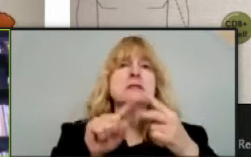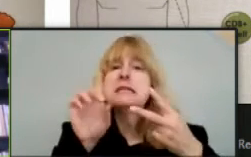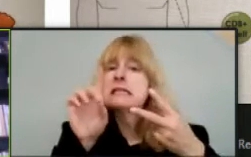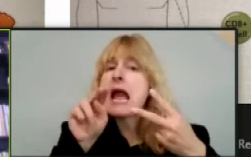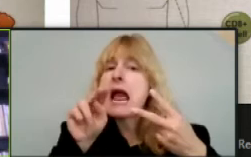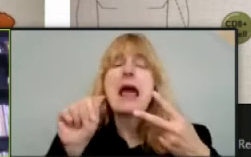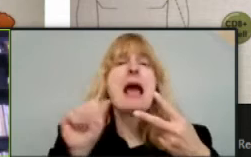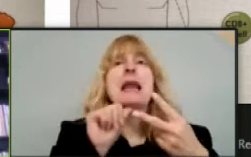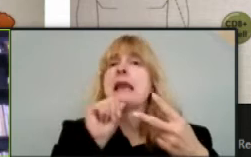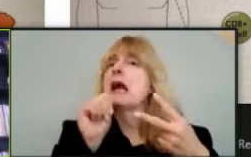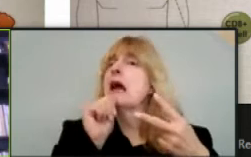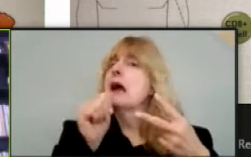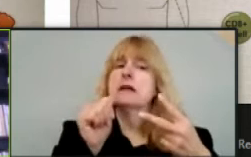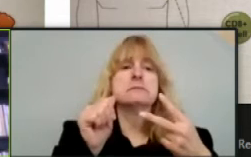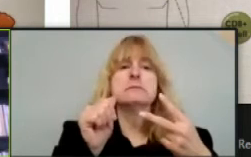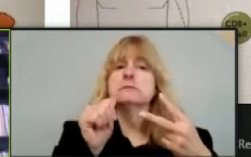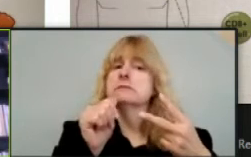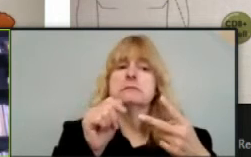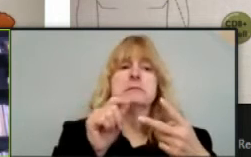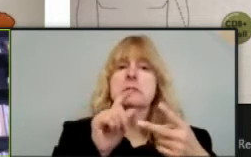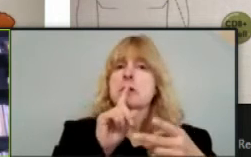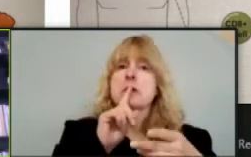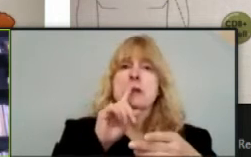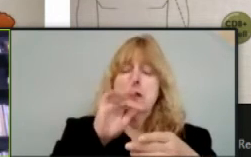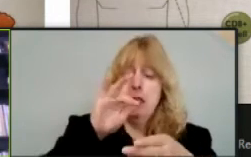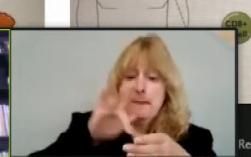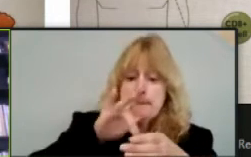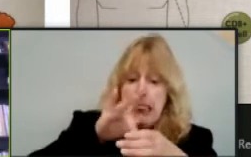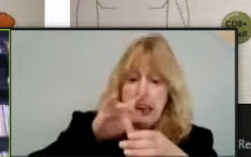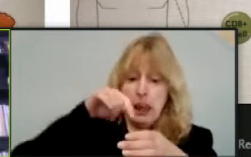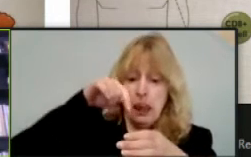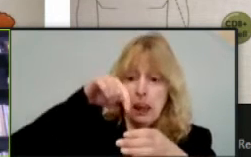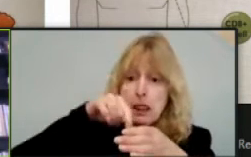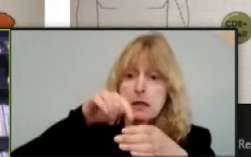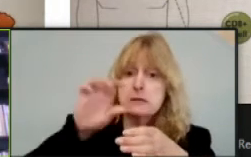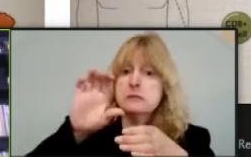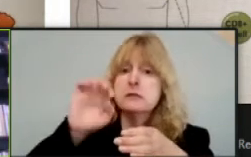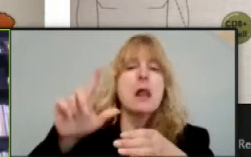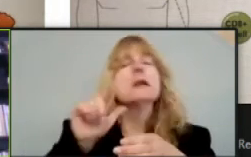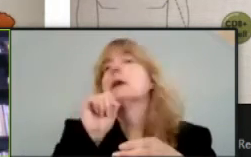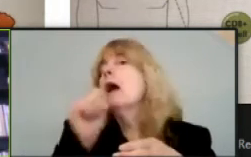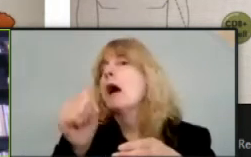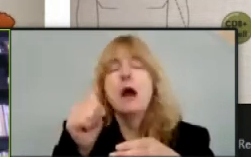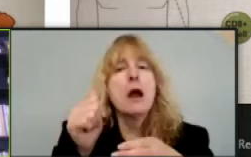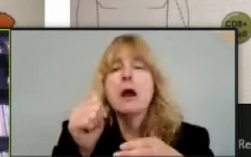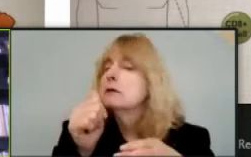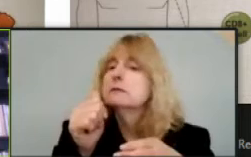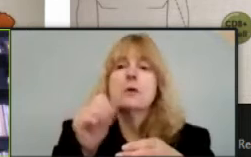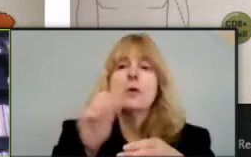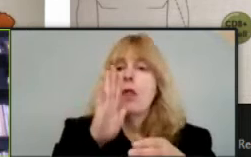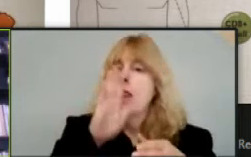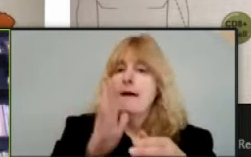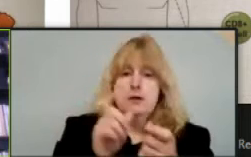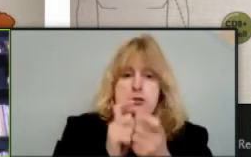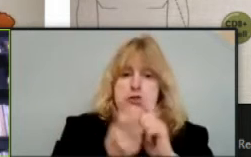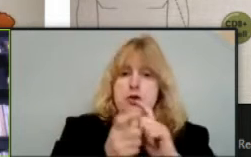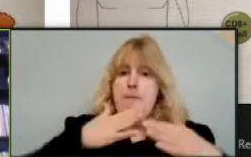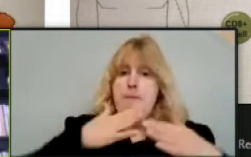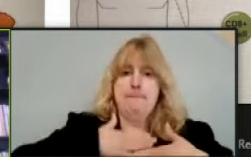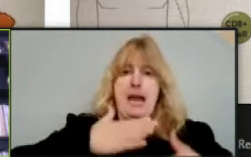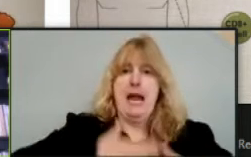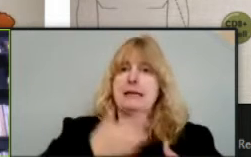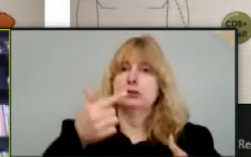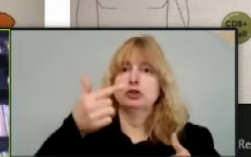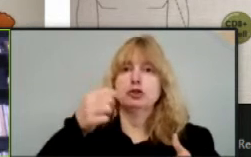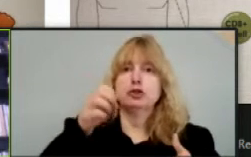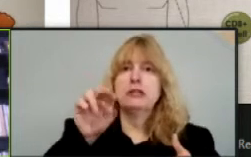nucleus of the cell. So therefore, it is perfectly safe from the point of view of it will never alter your genetics because it's not even getting